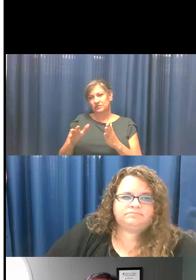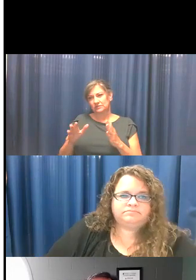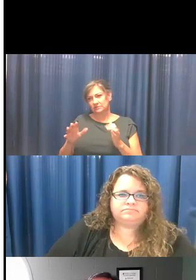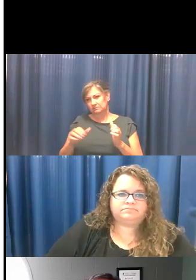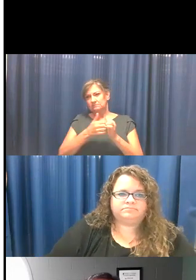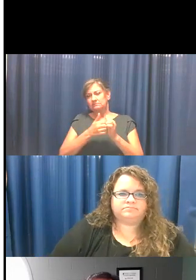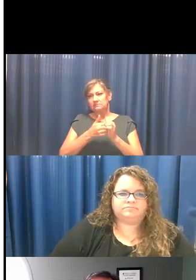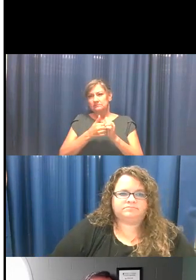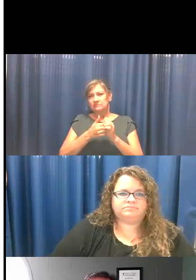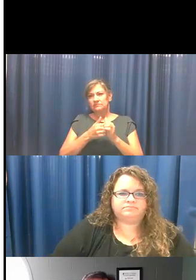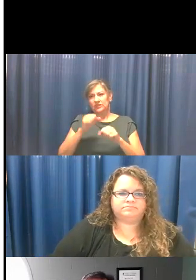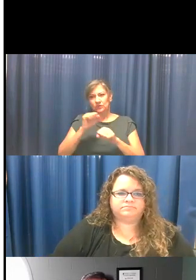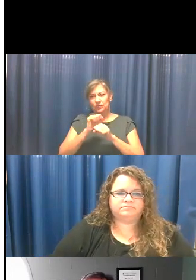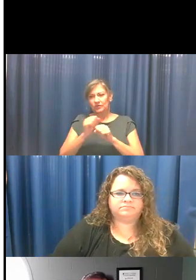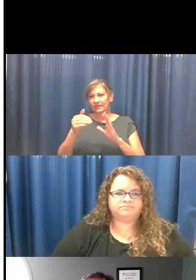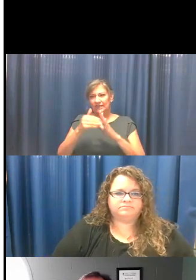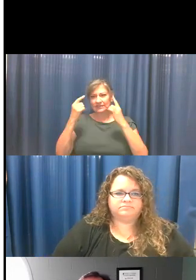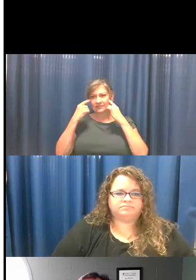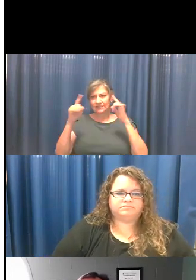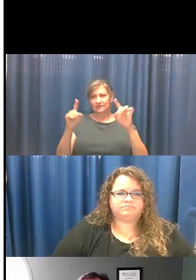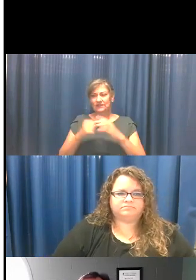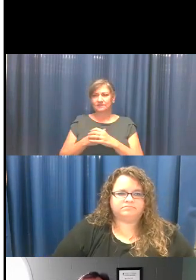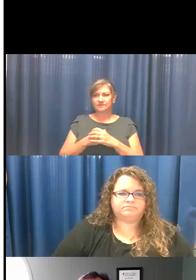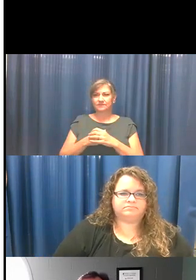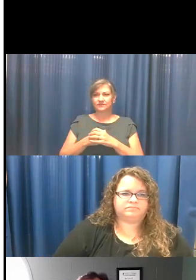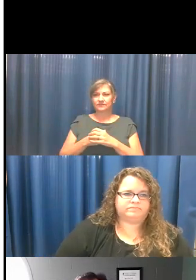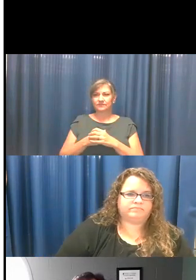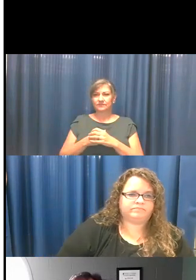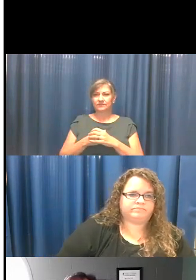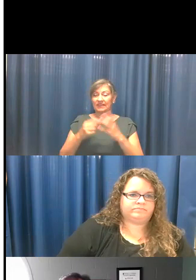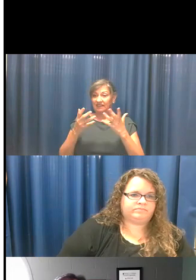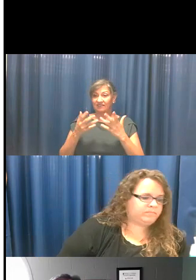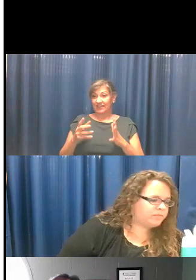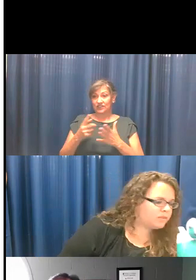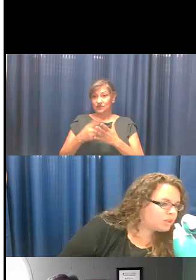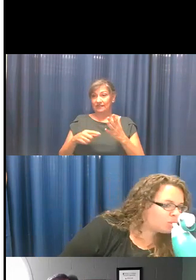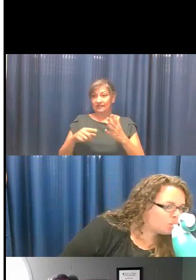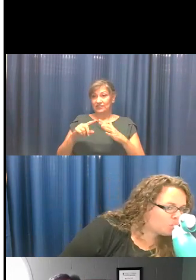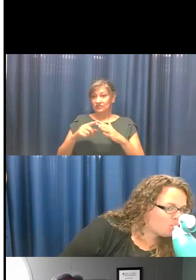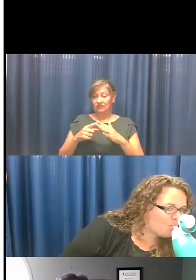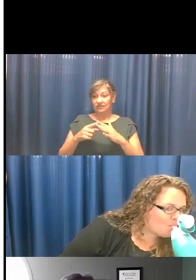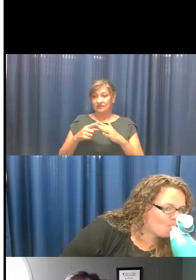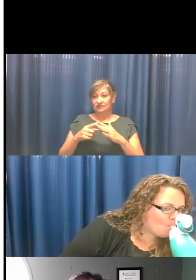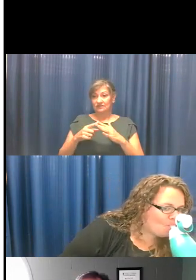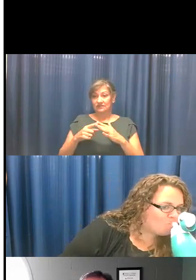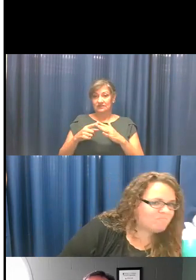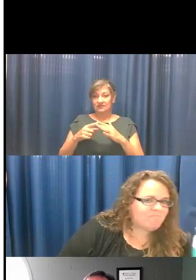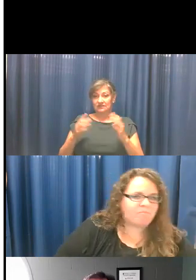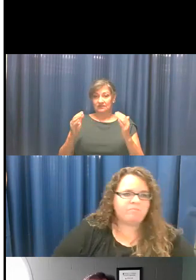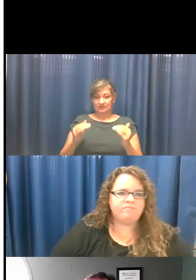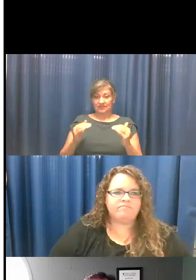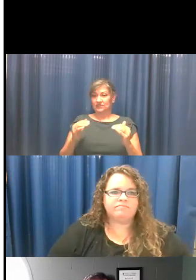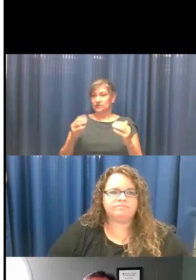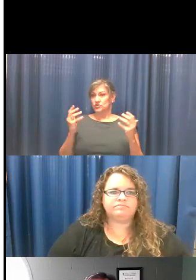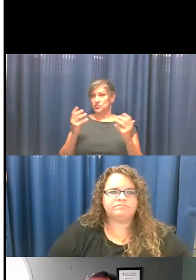and get back into the workforce successfully. And then Finish What You Start is an enormous grant